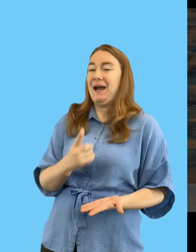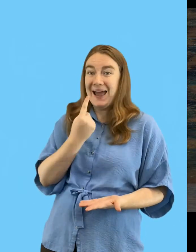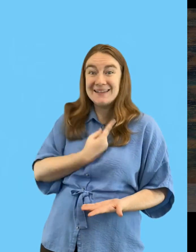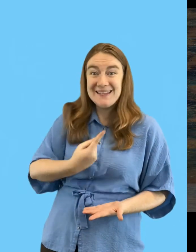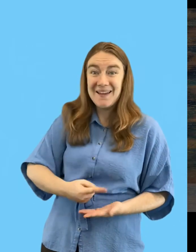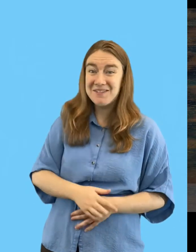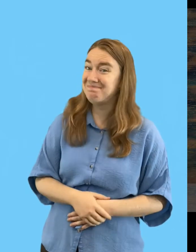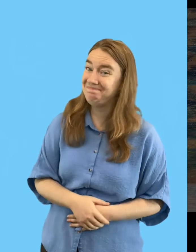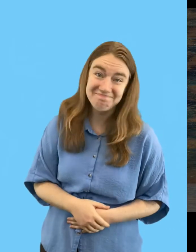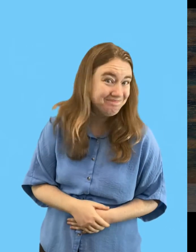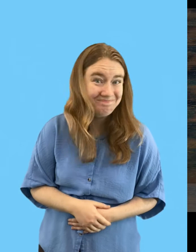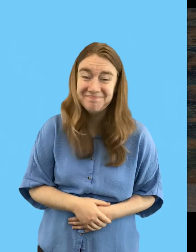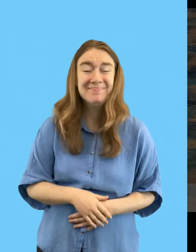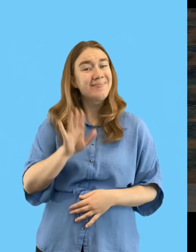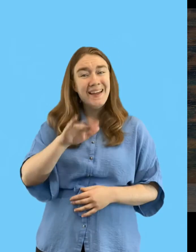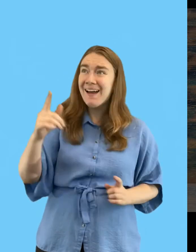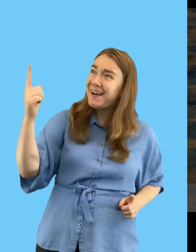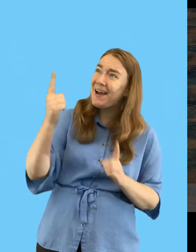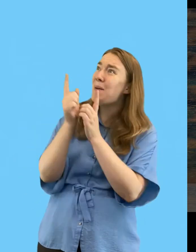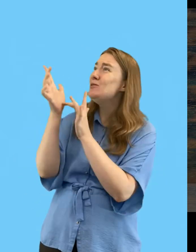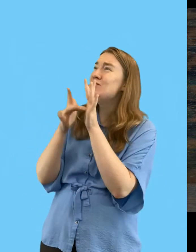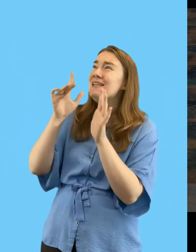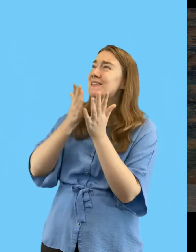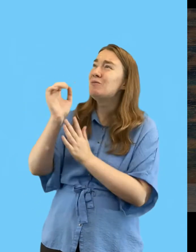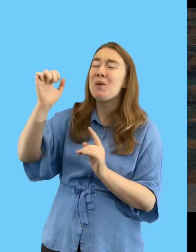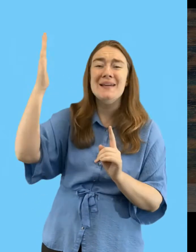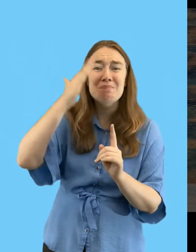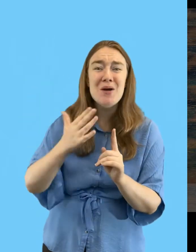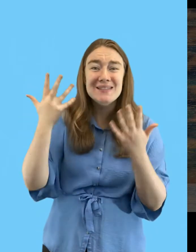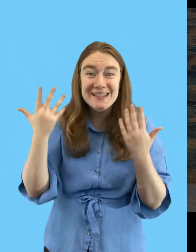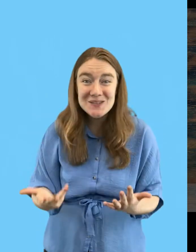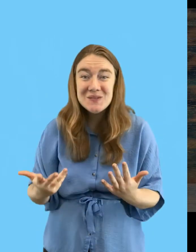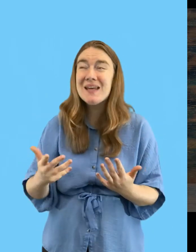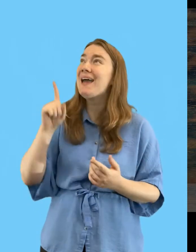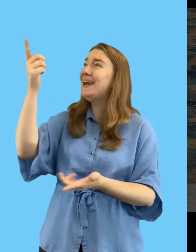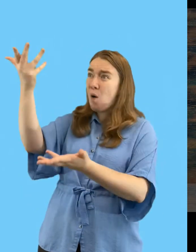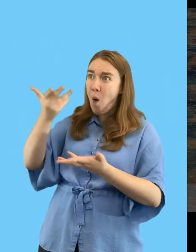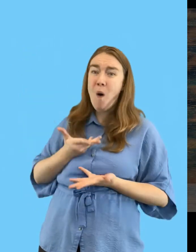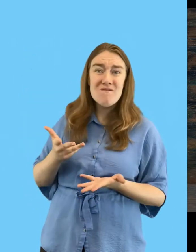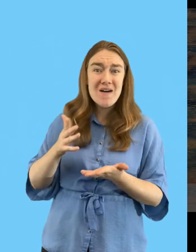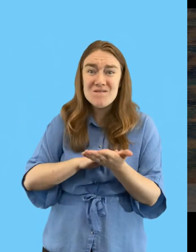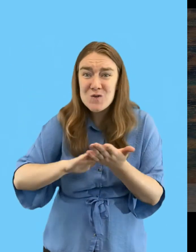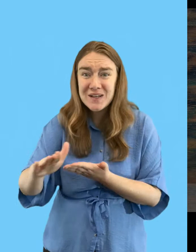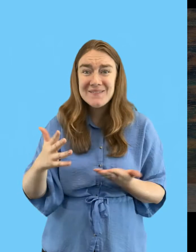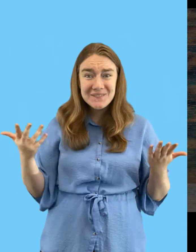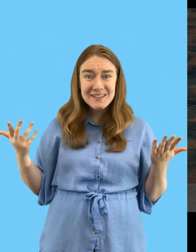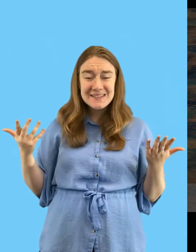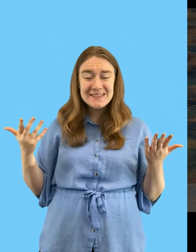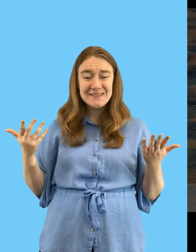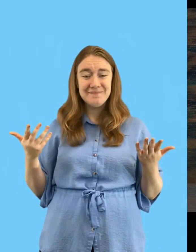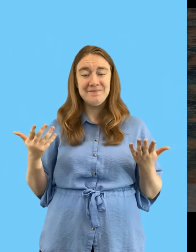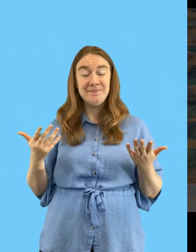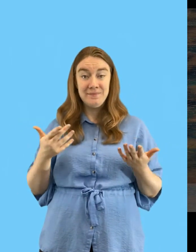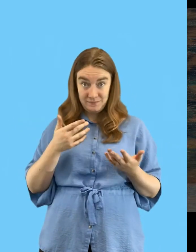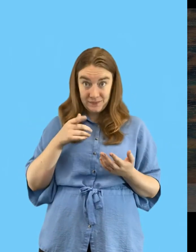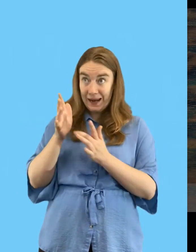come to Jesus for mercy today. Accept the forgiveness on offer. And if you accept